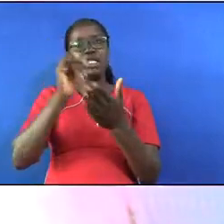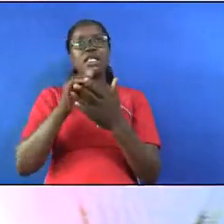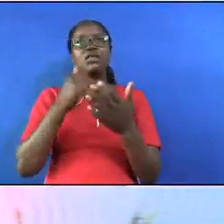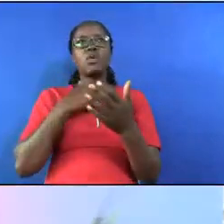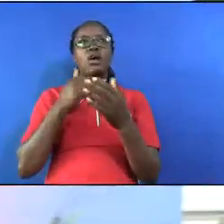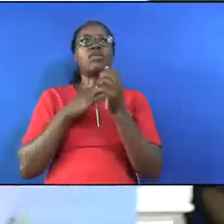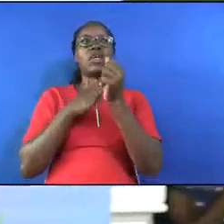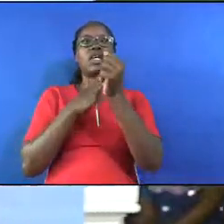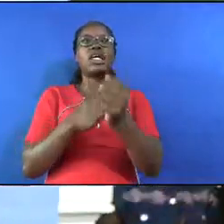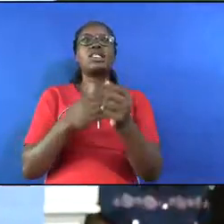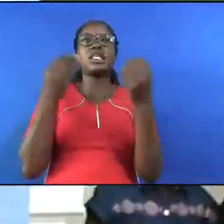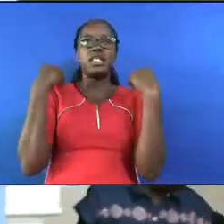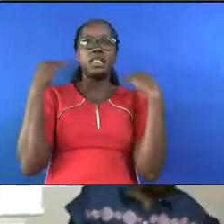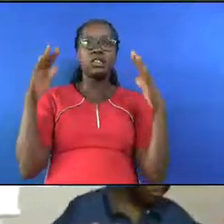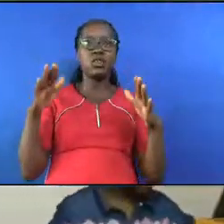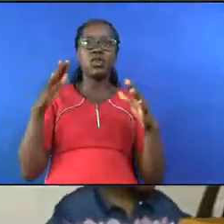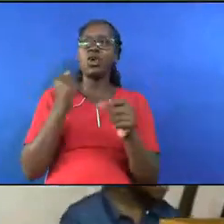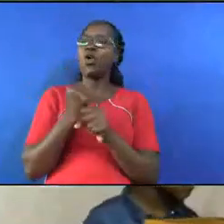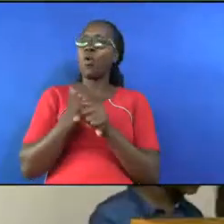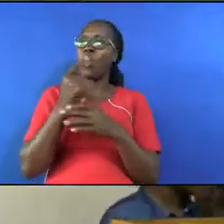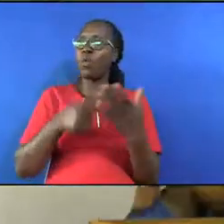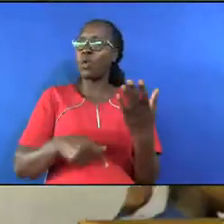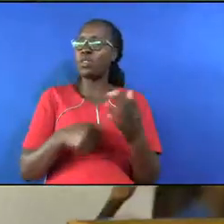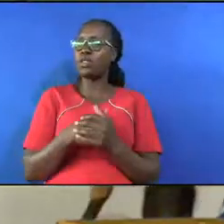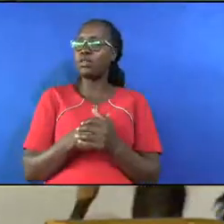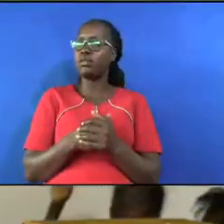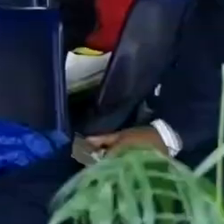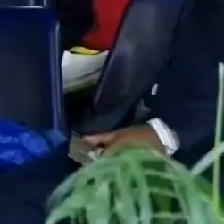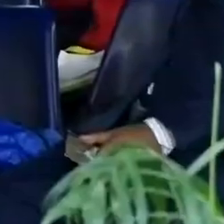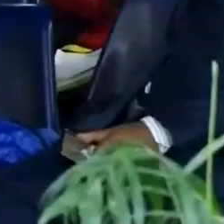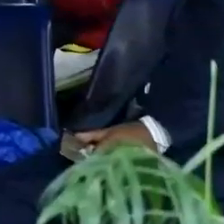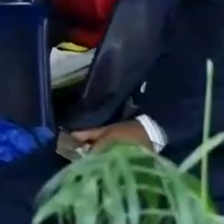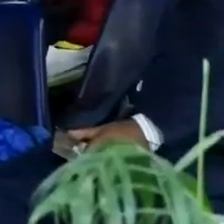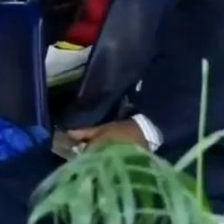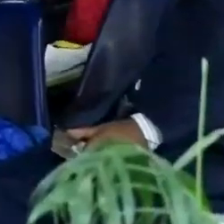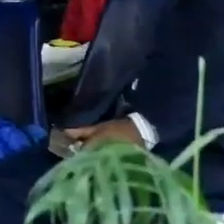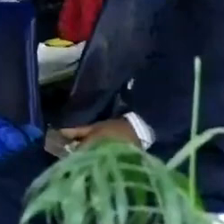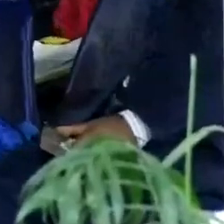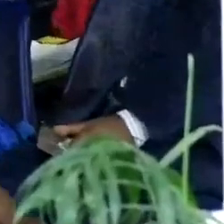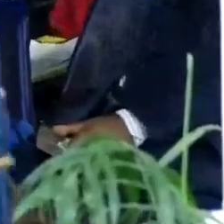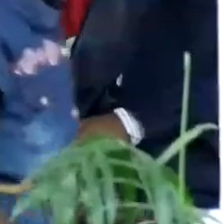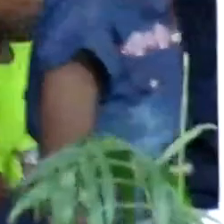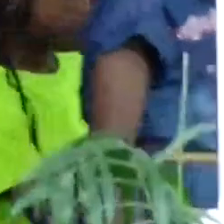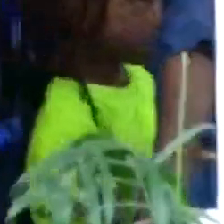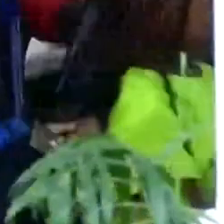angels? What does a guardian angel do? Someone? Yes?